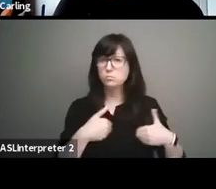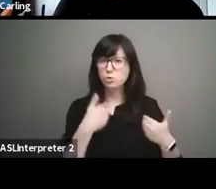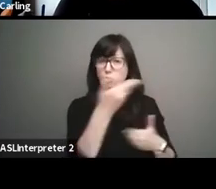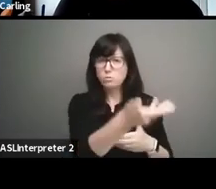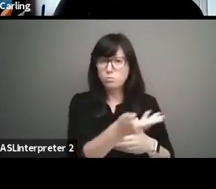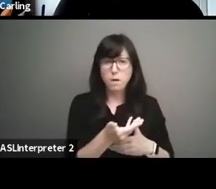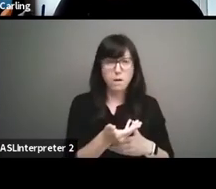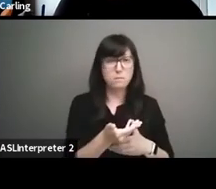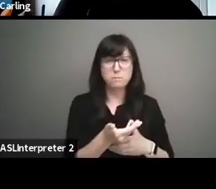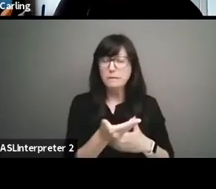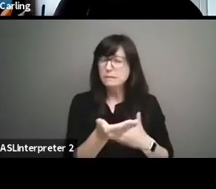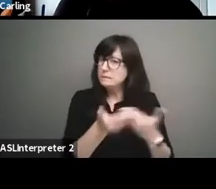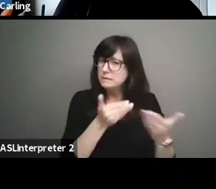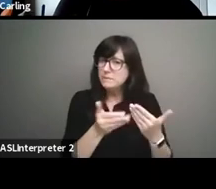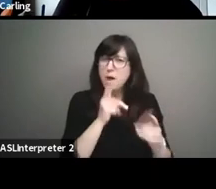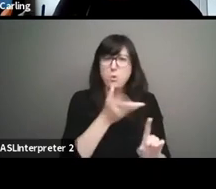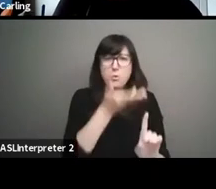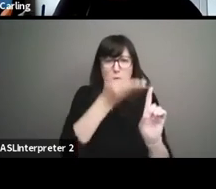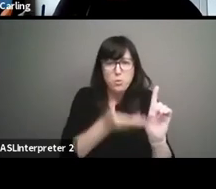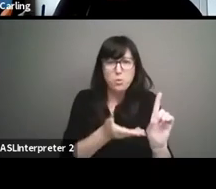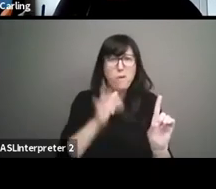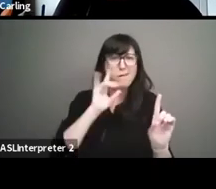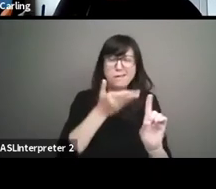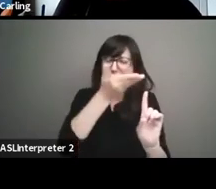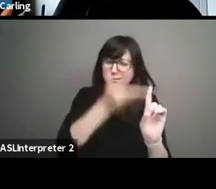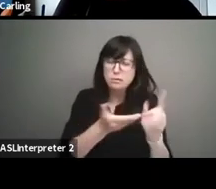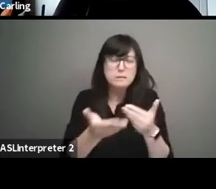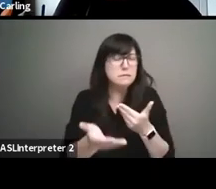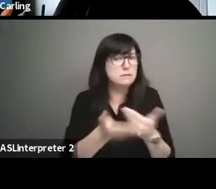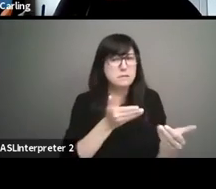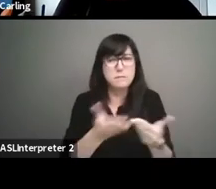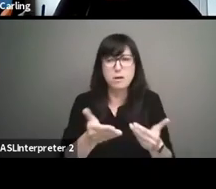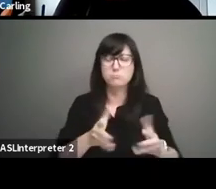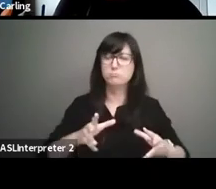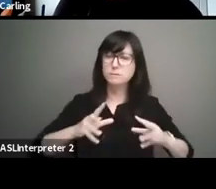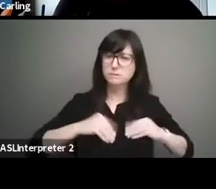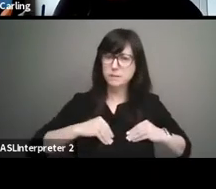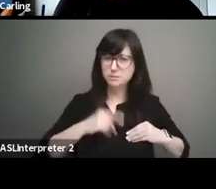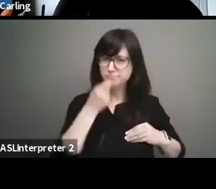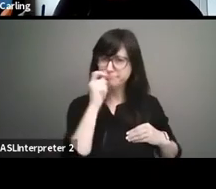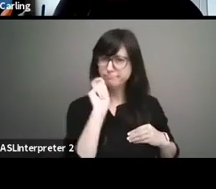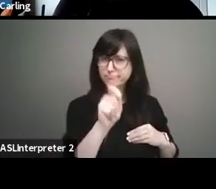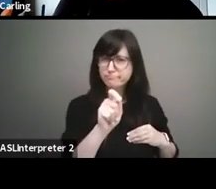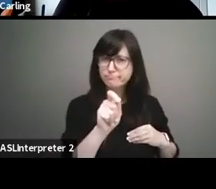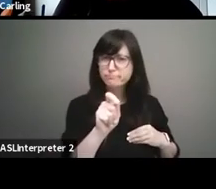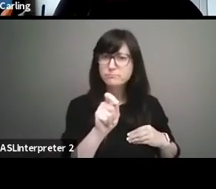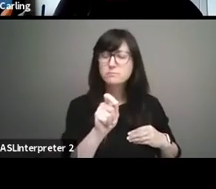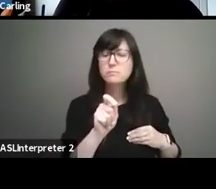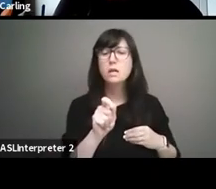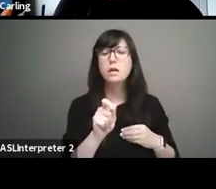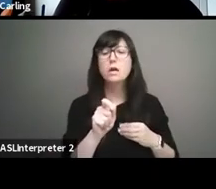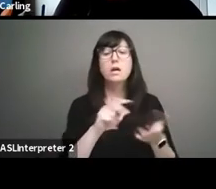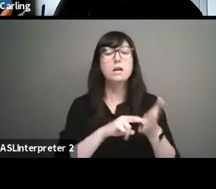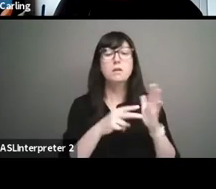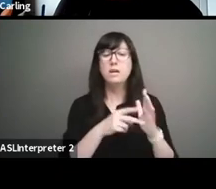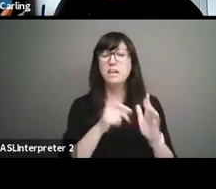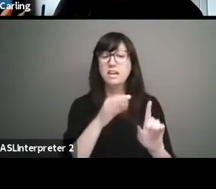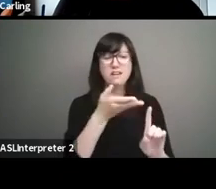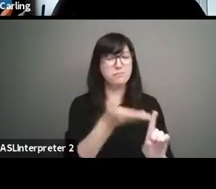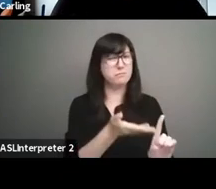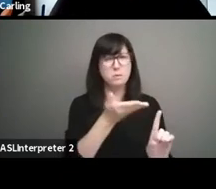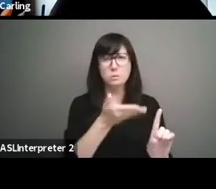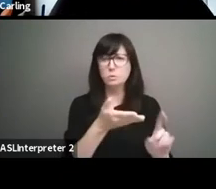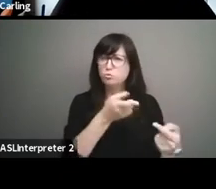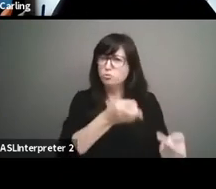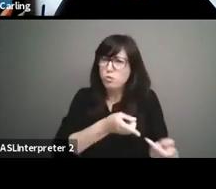present themselves. And that means that, you know, even if they're not in a good place,